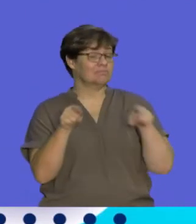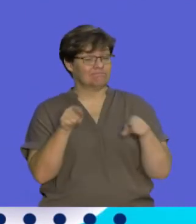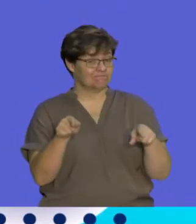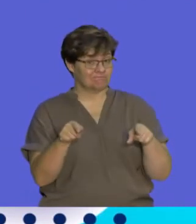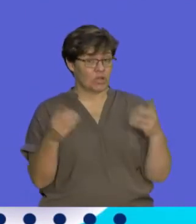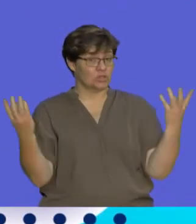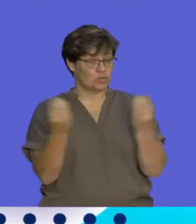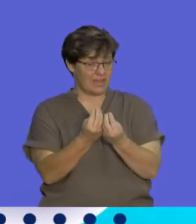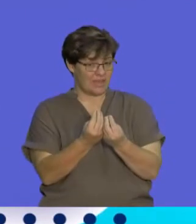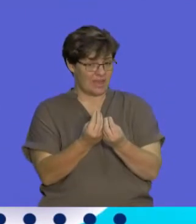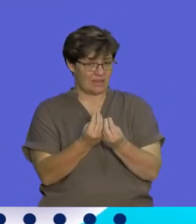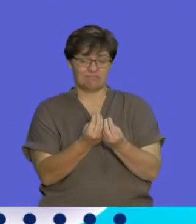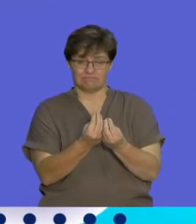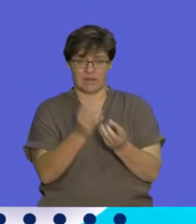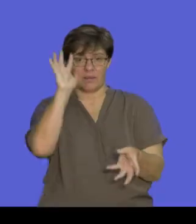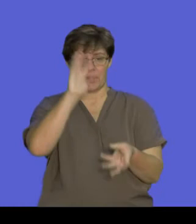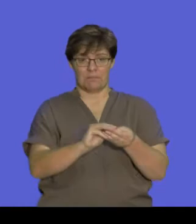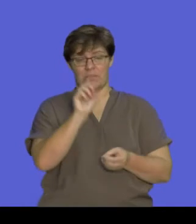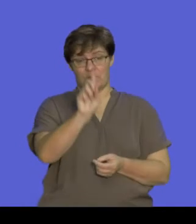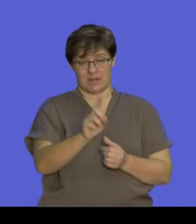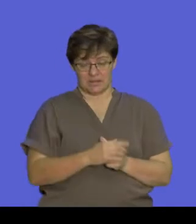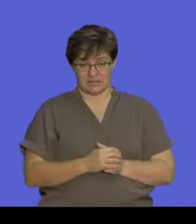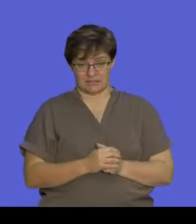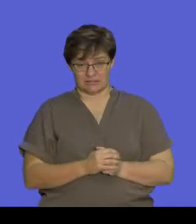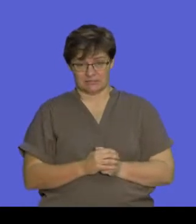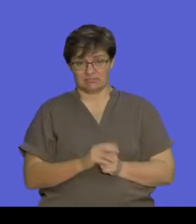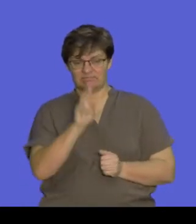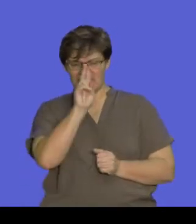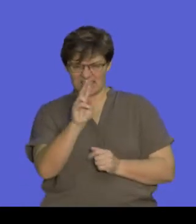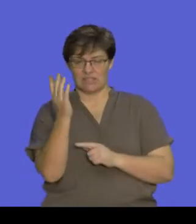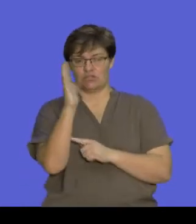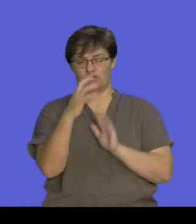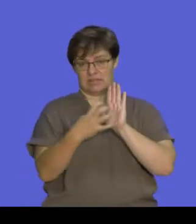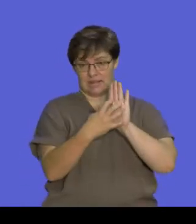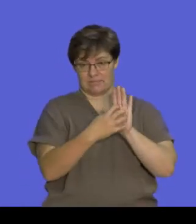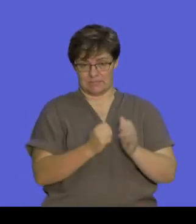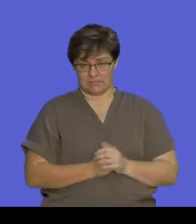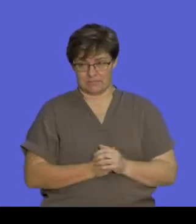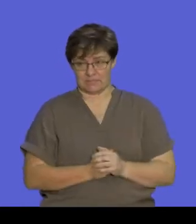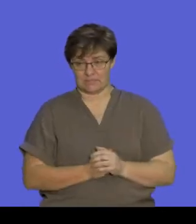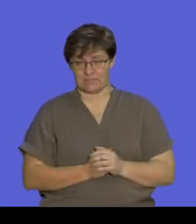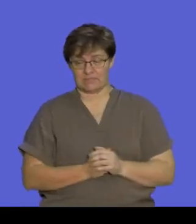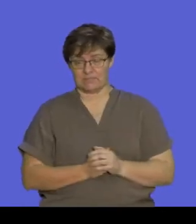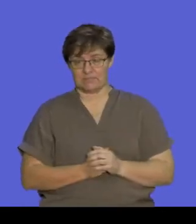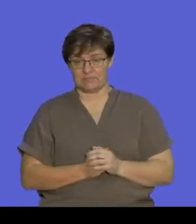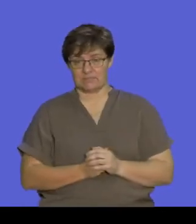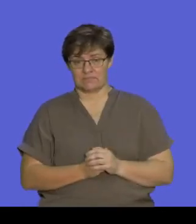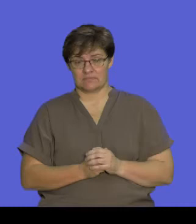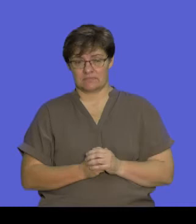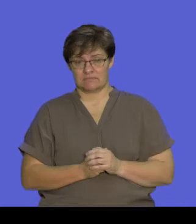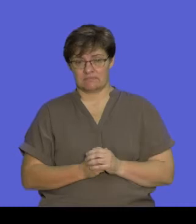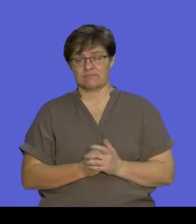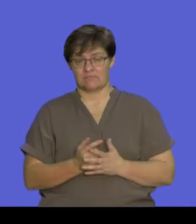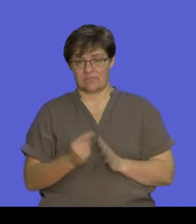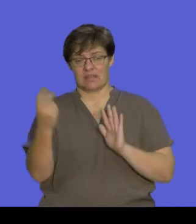together will add up to one. And that we're going to see on the tree diagram very clearly. So, here I've drawn a little sketch